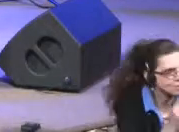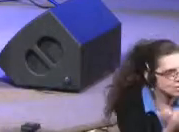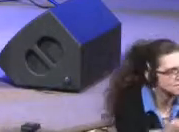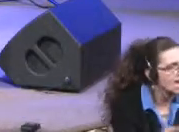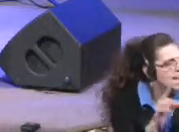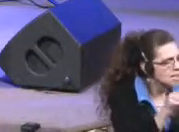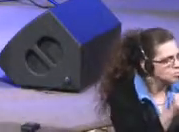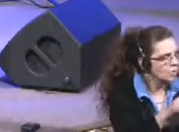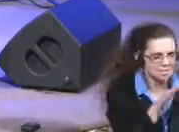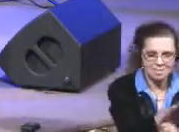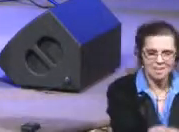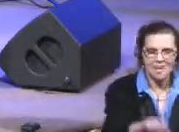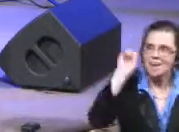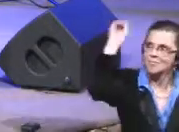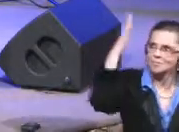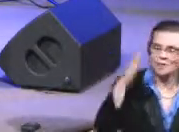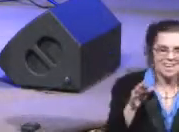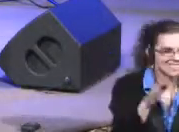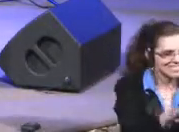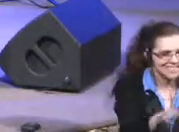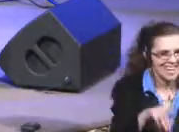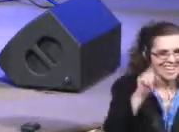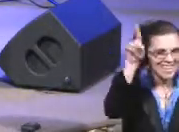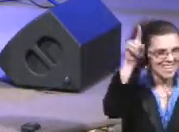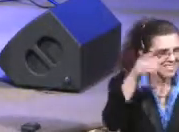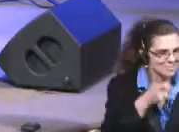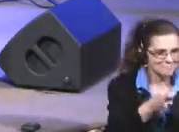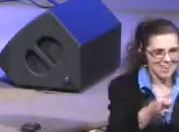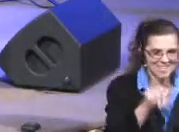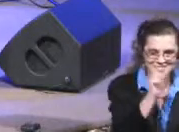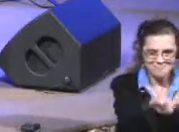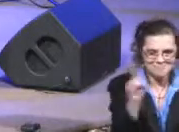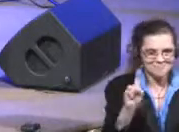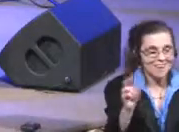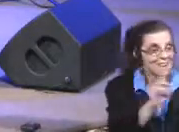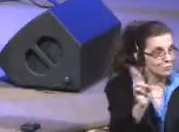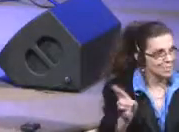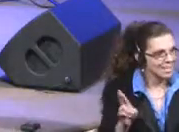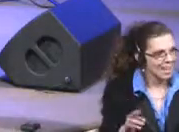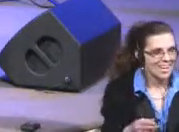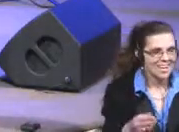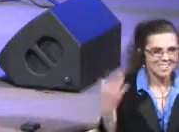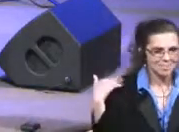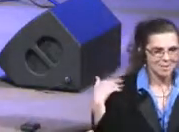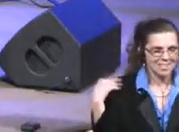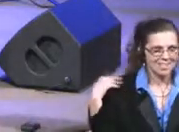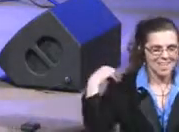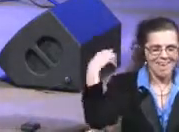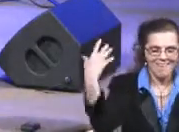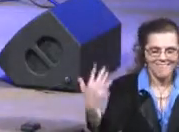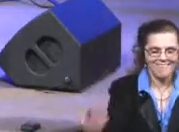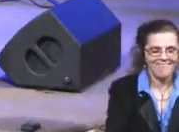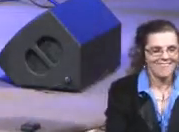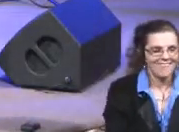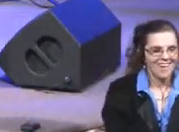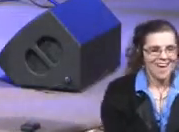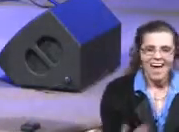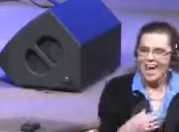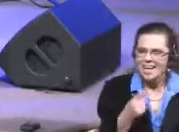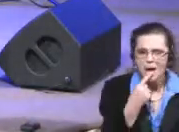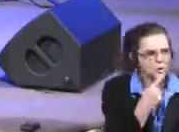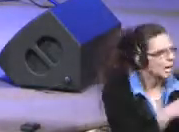enough. His grace is sufficient. His reign is righteous. His yoke is easy. And his burden is light. And I wish